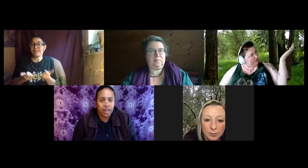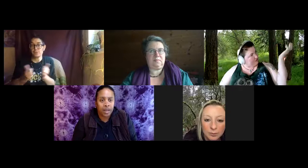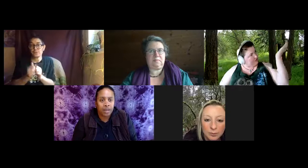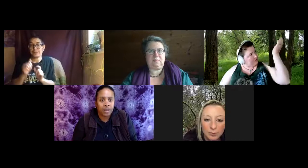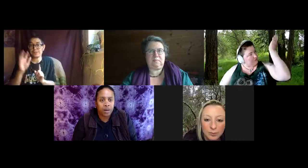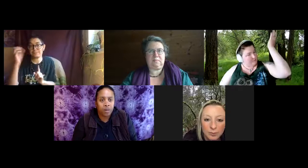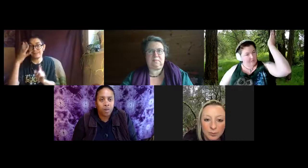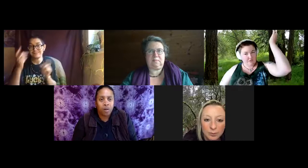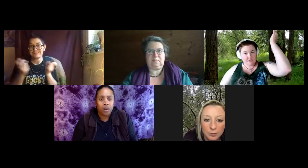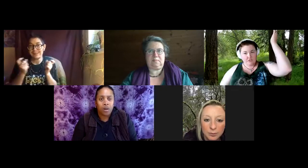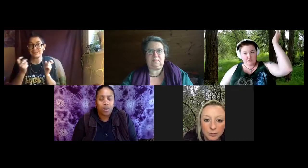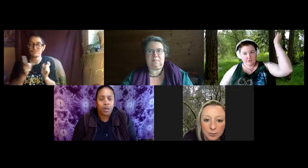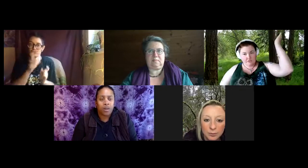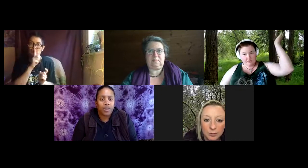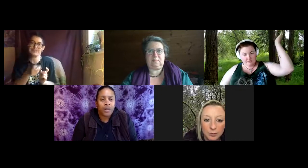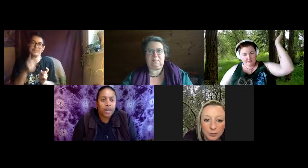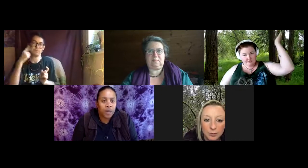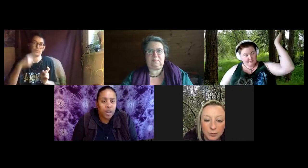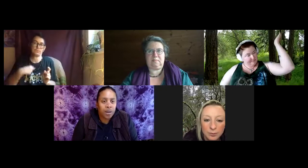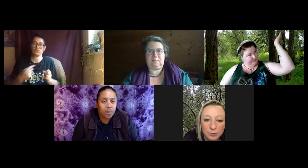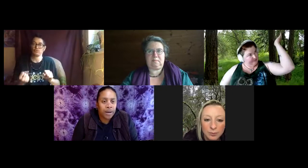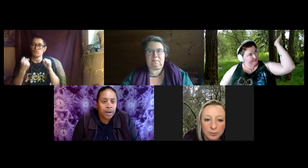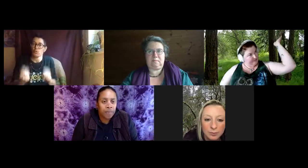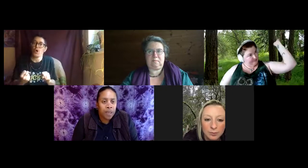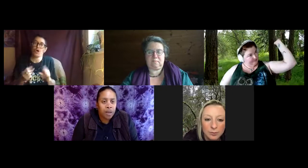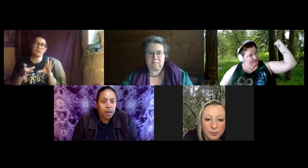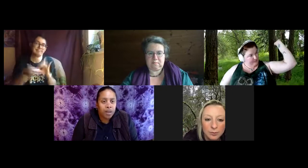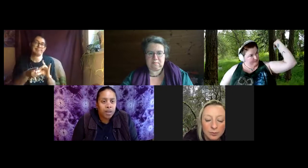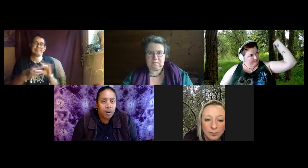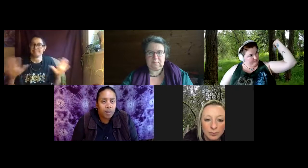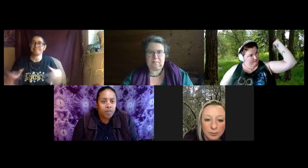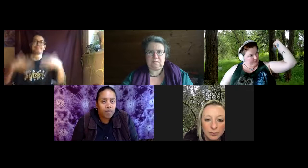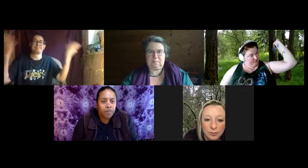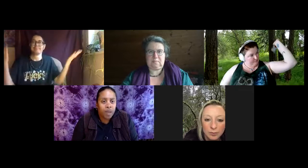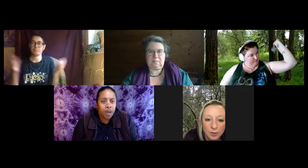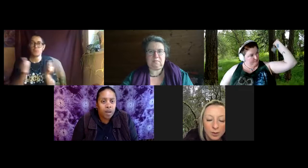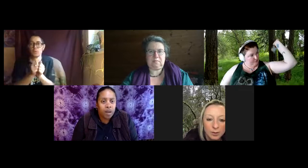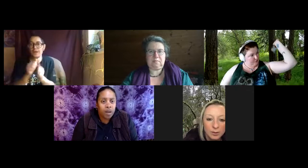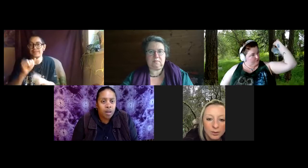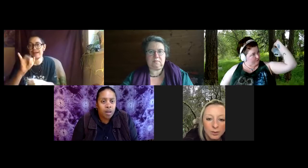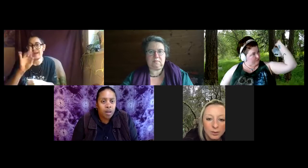anything like that. And so, you don't want to just connect with any old body. And so